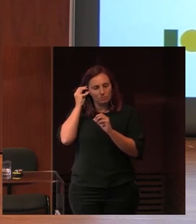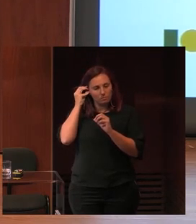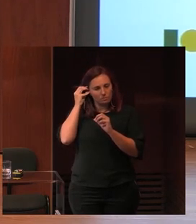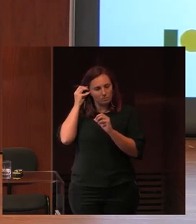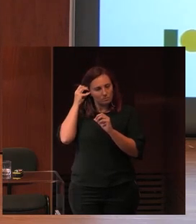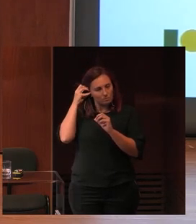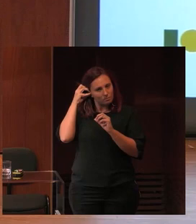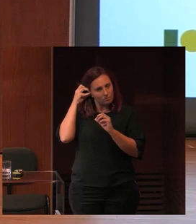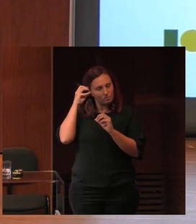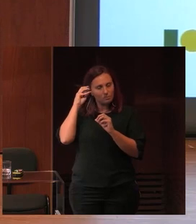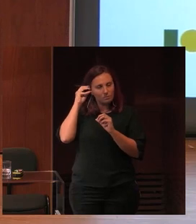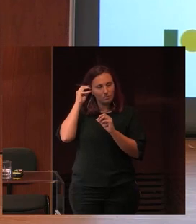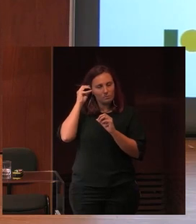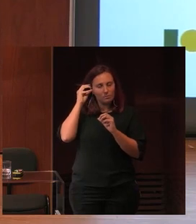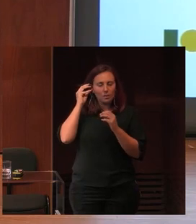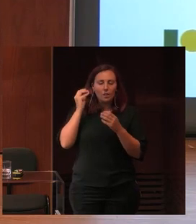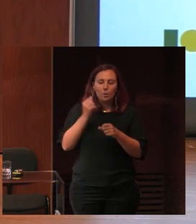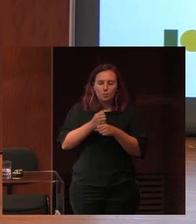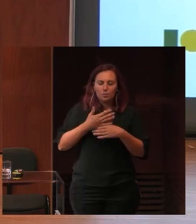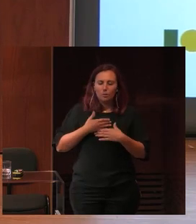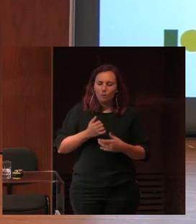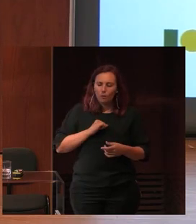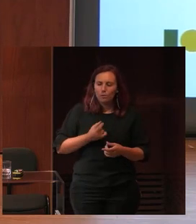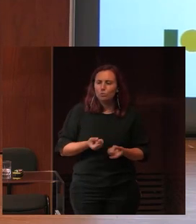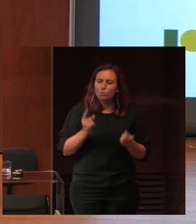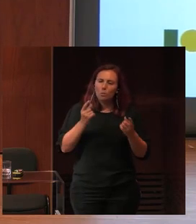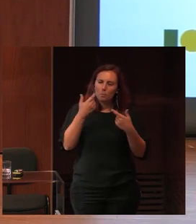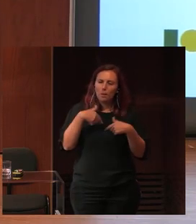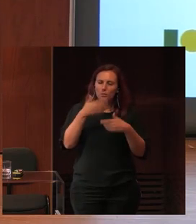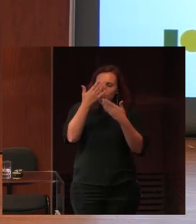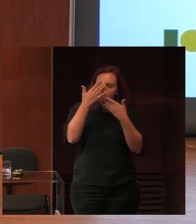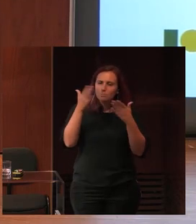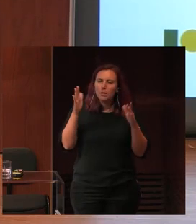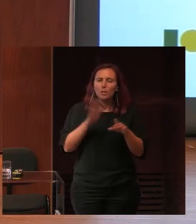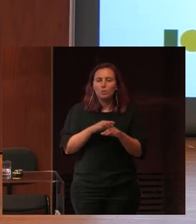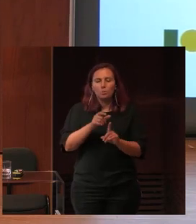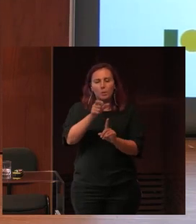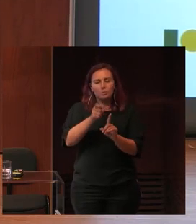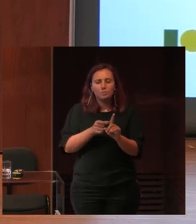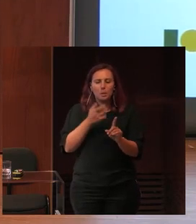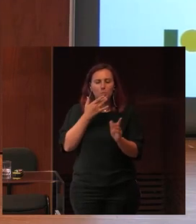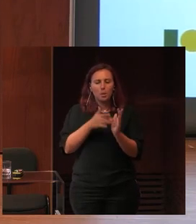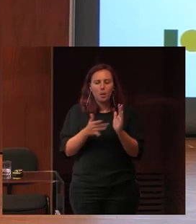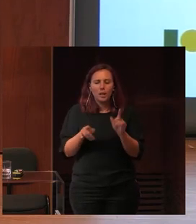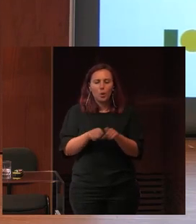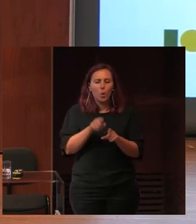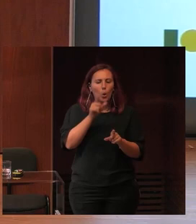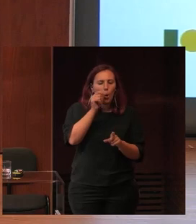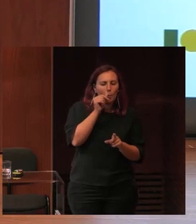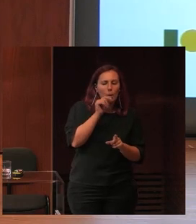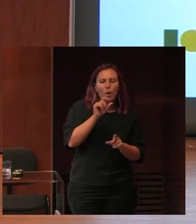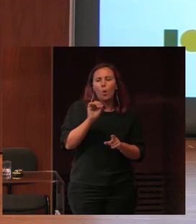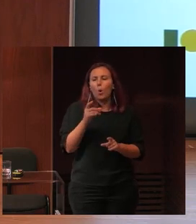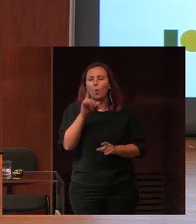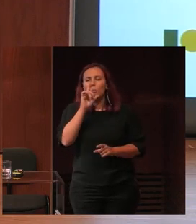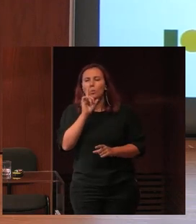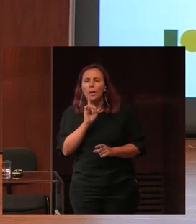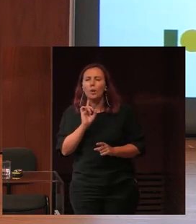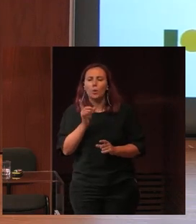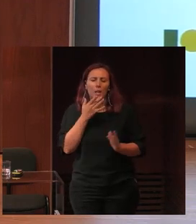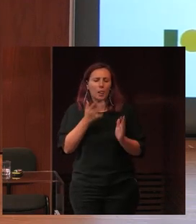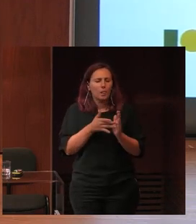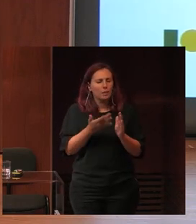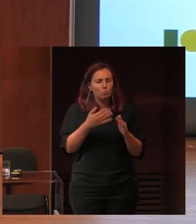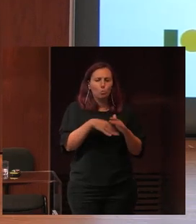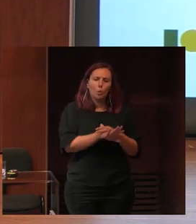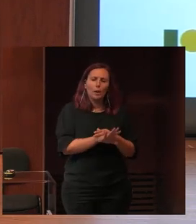librarian, as a guy or a woman that keeps the books and talks with books with the kids. It's